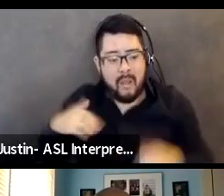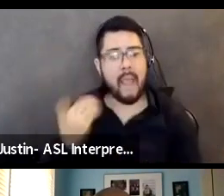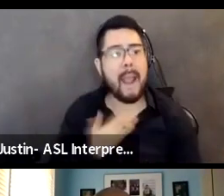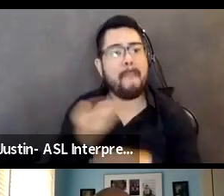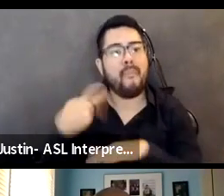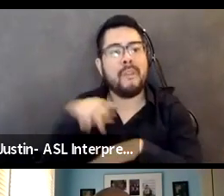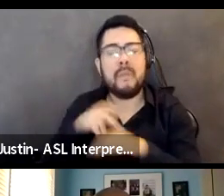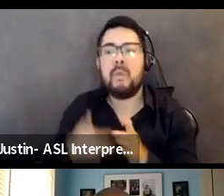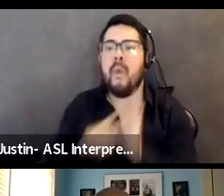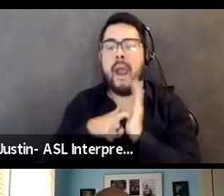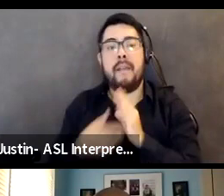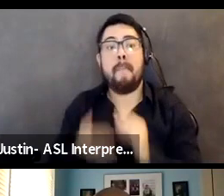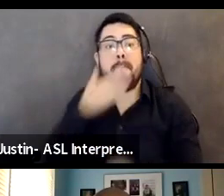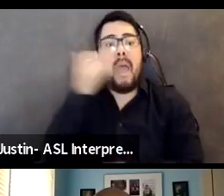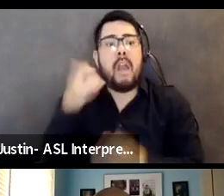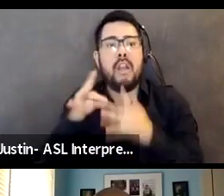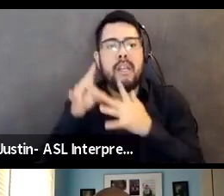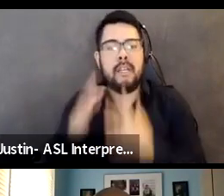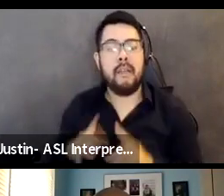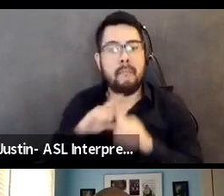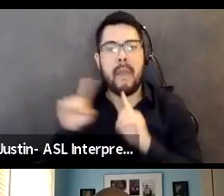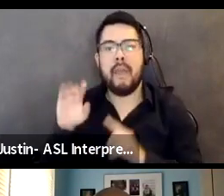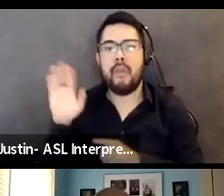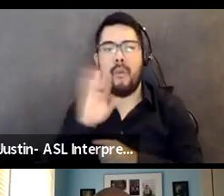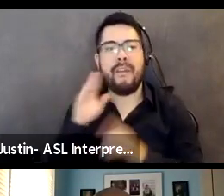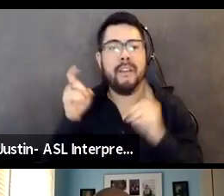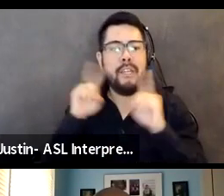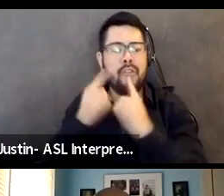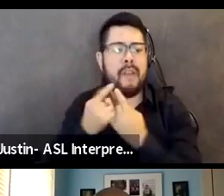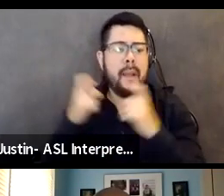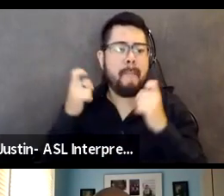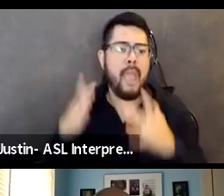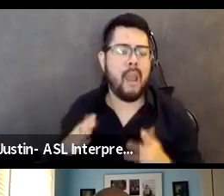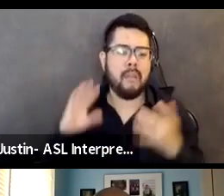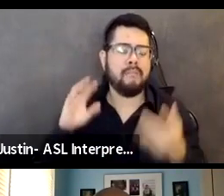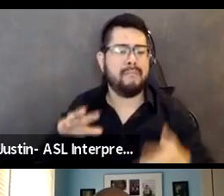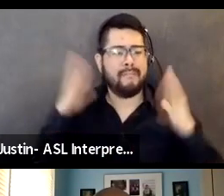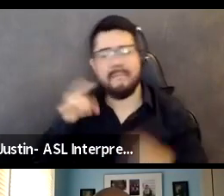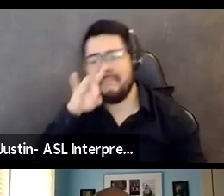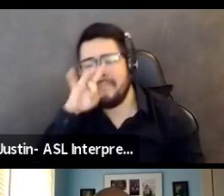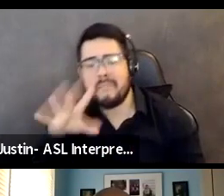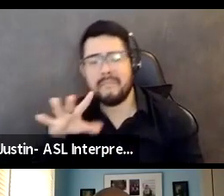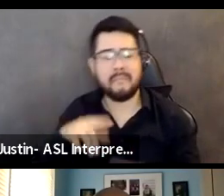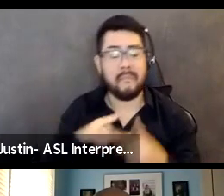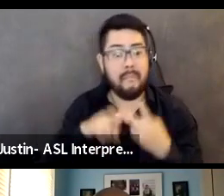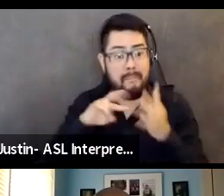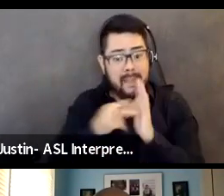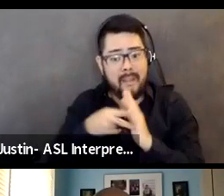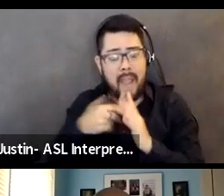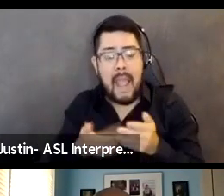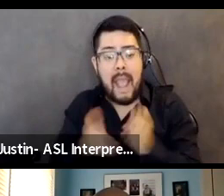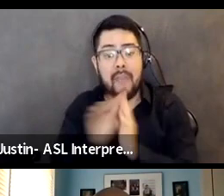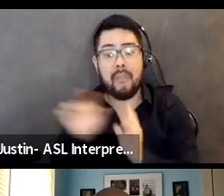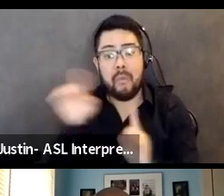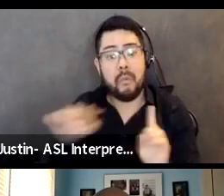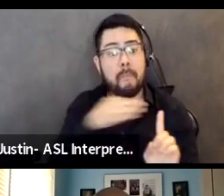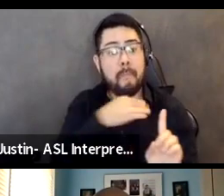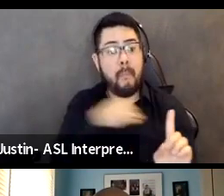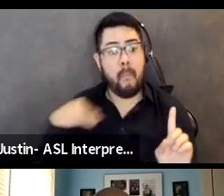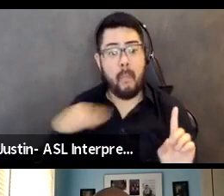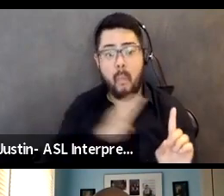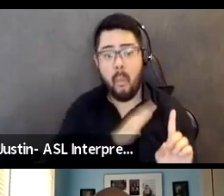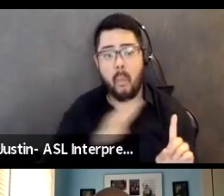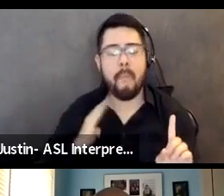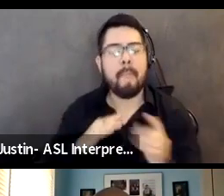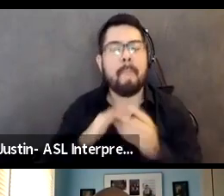leadership but we don't even have good district management let alone effective leadership so i ask you members of the board to find